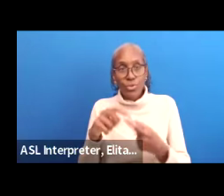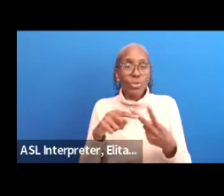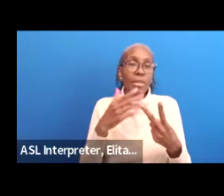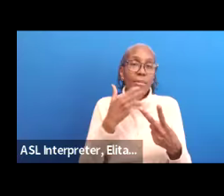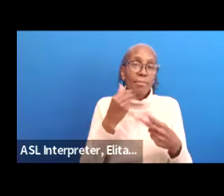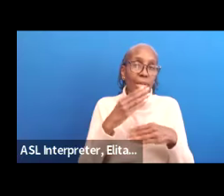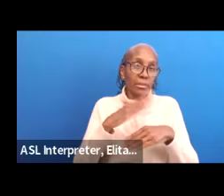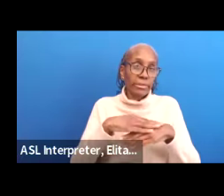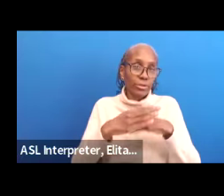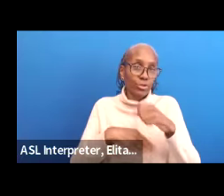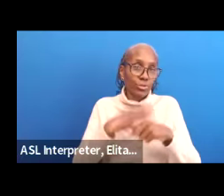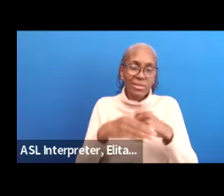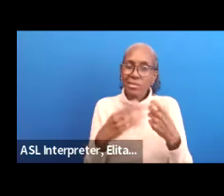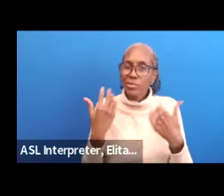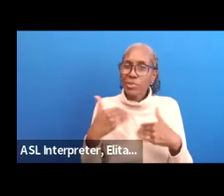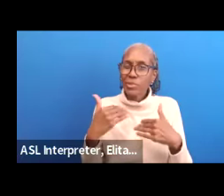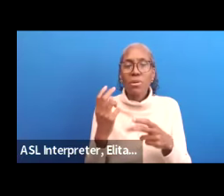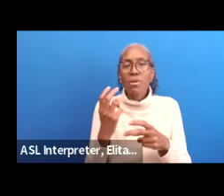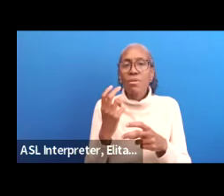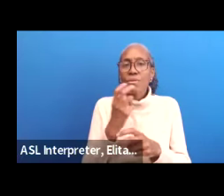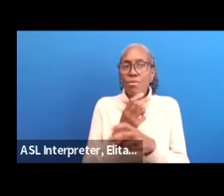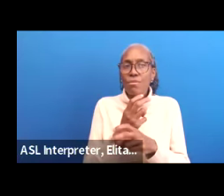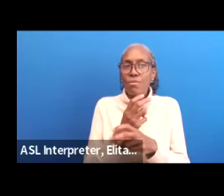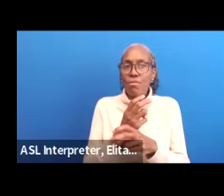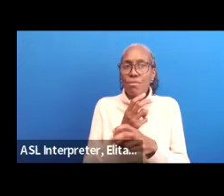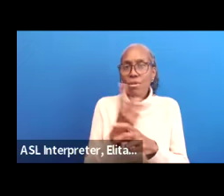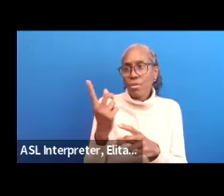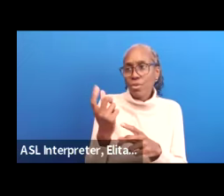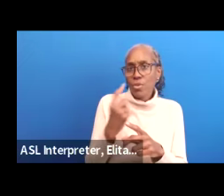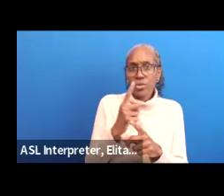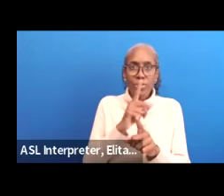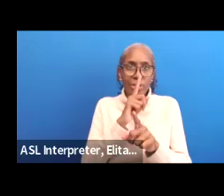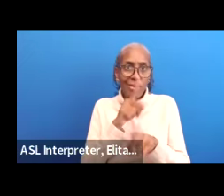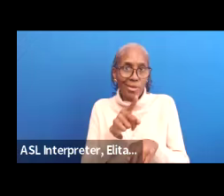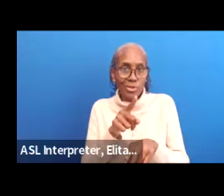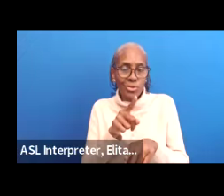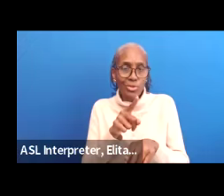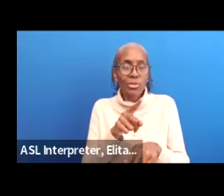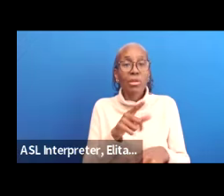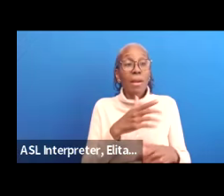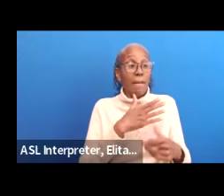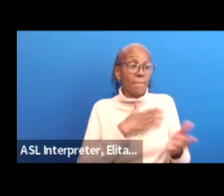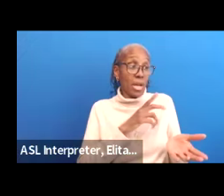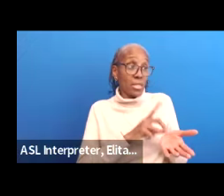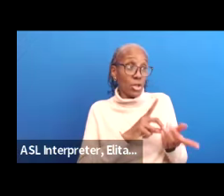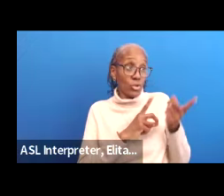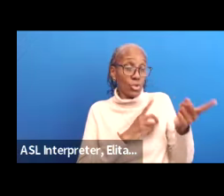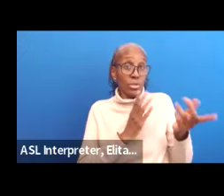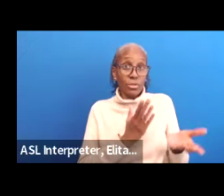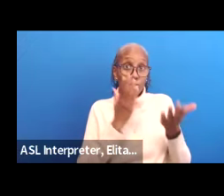and those are hard questions to answer. And my doctor recommended something